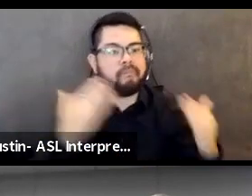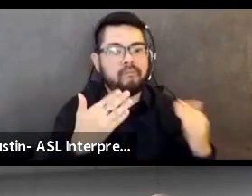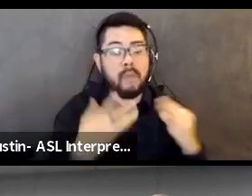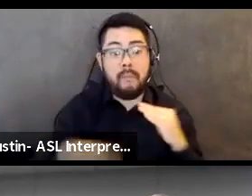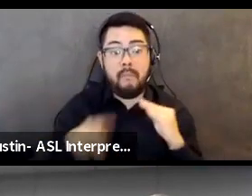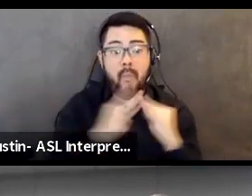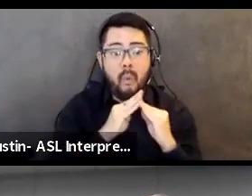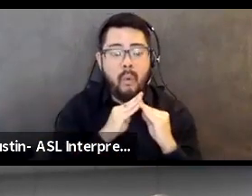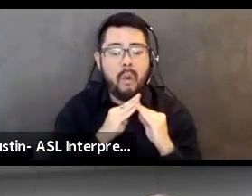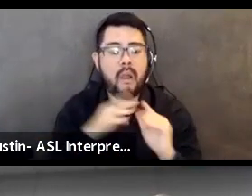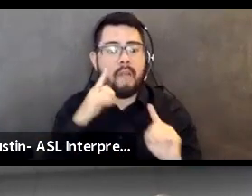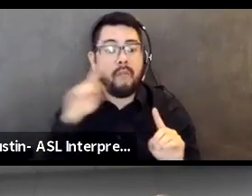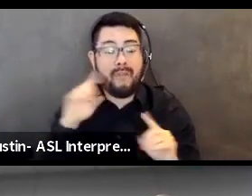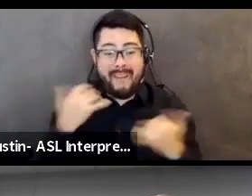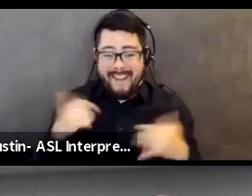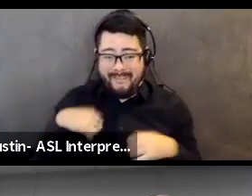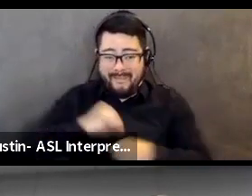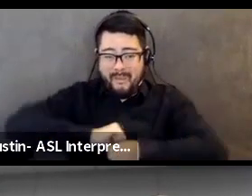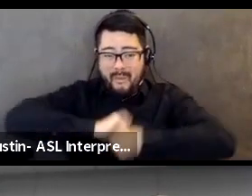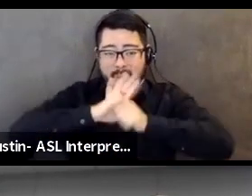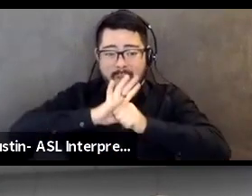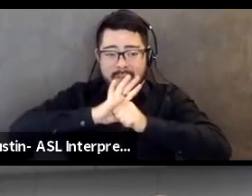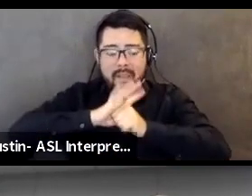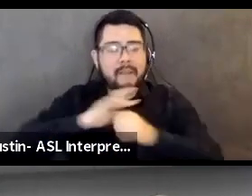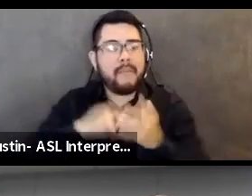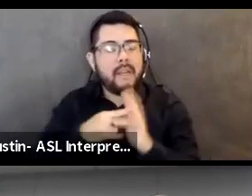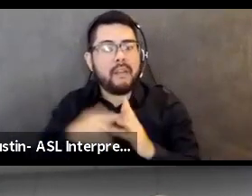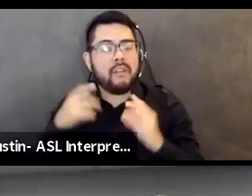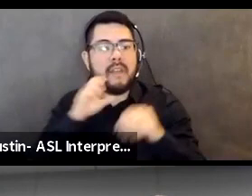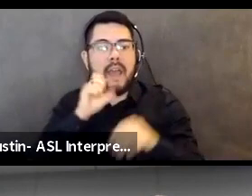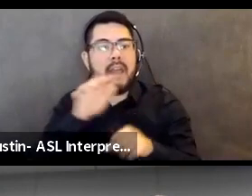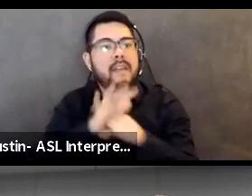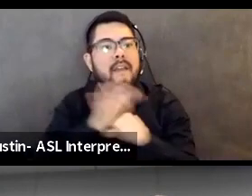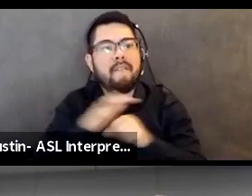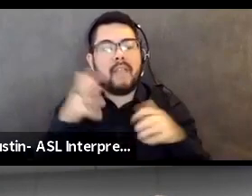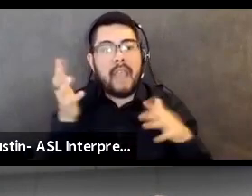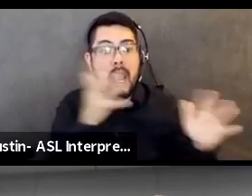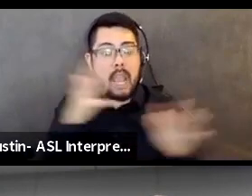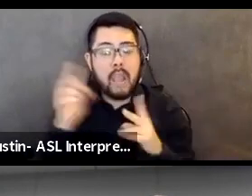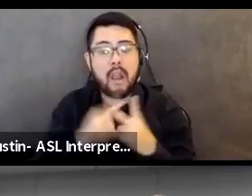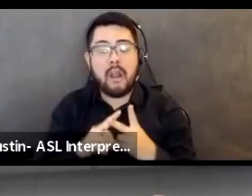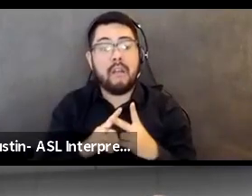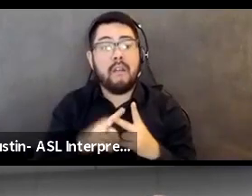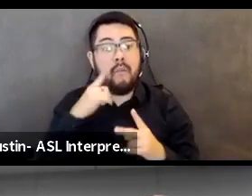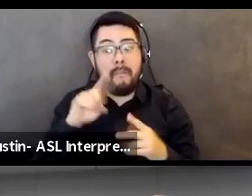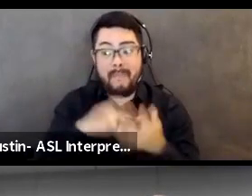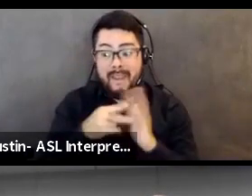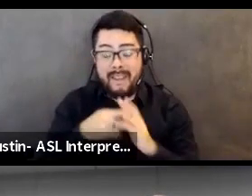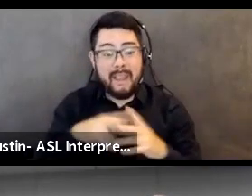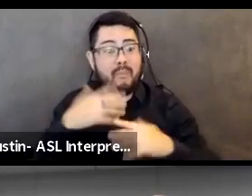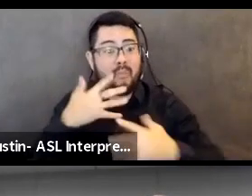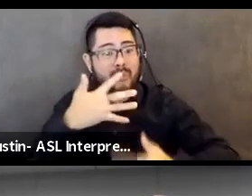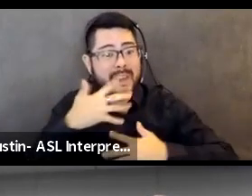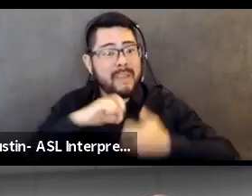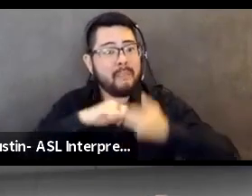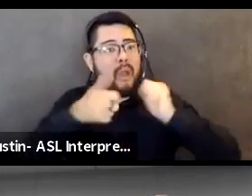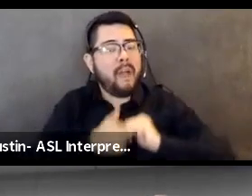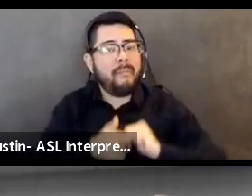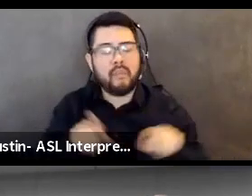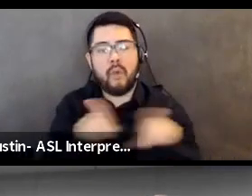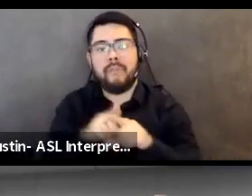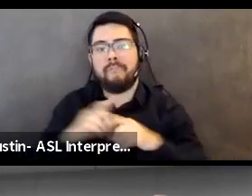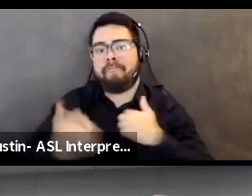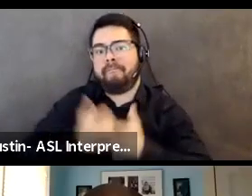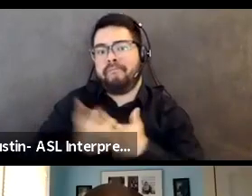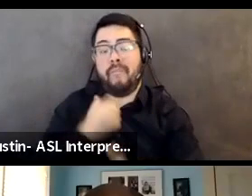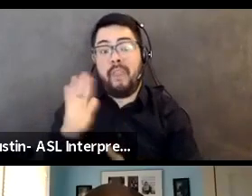that in the age of colvid won't have ventilation and ketone issues give them trouble to breathe and be hazardous to their health